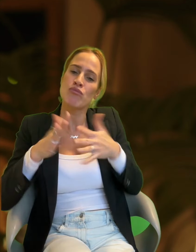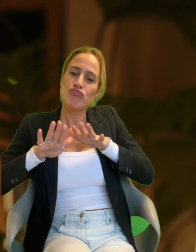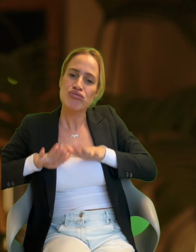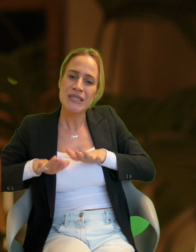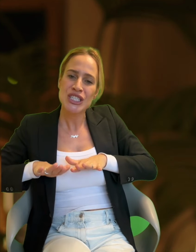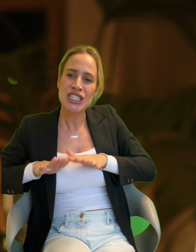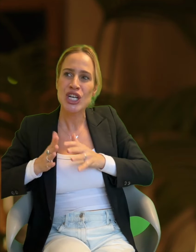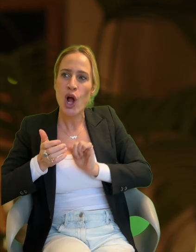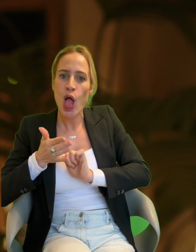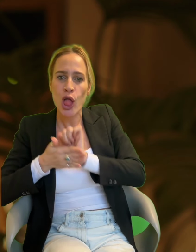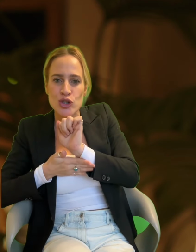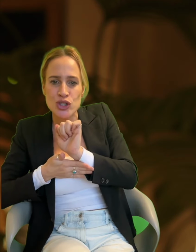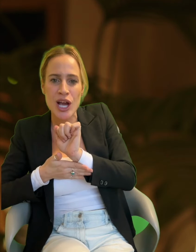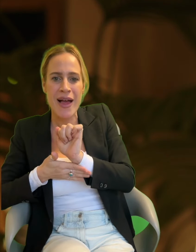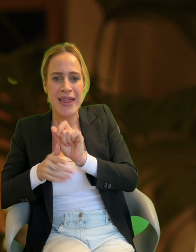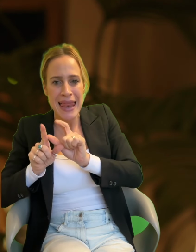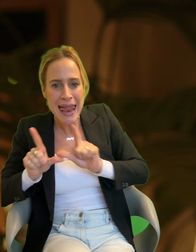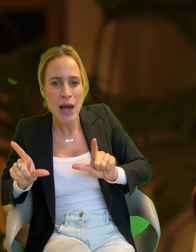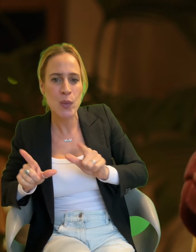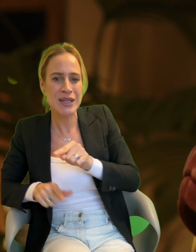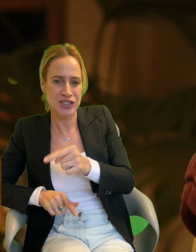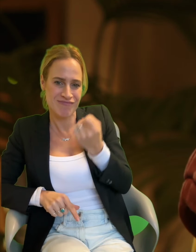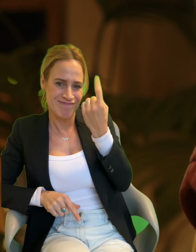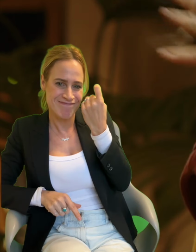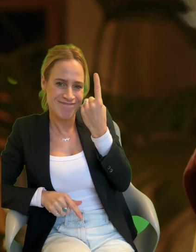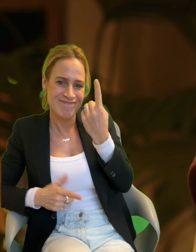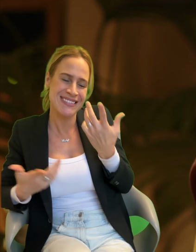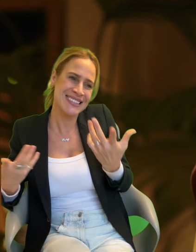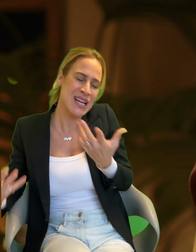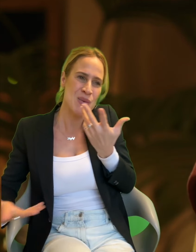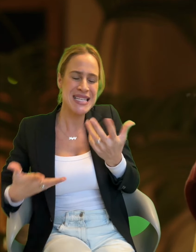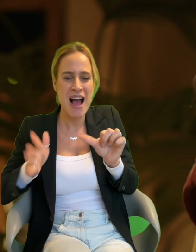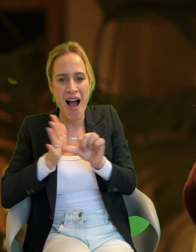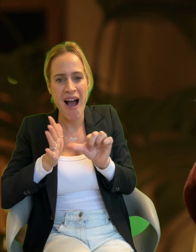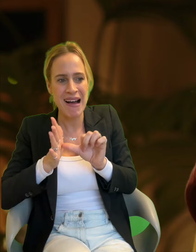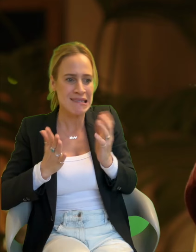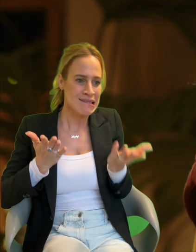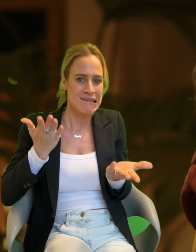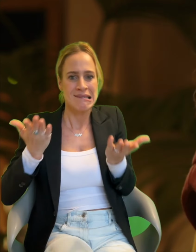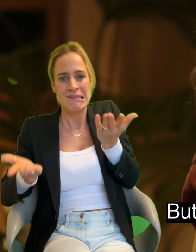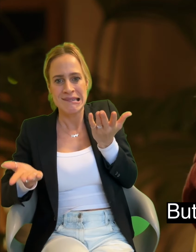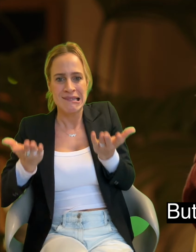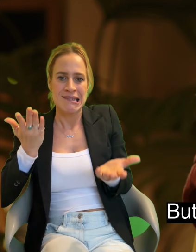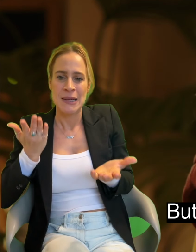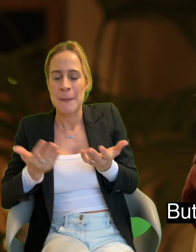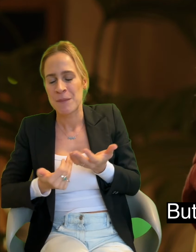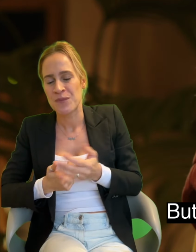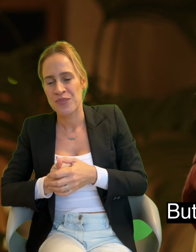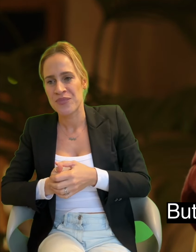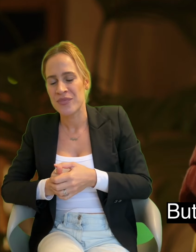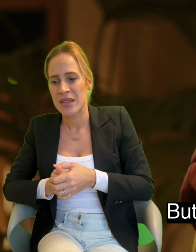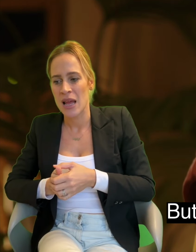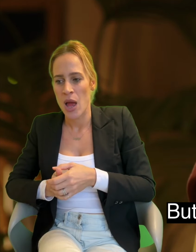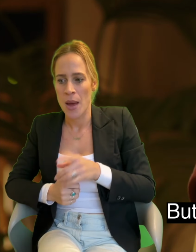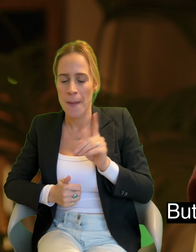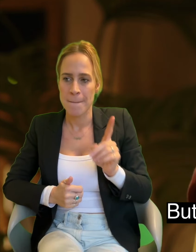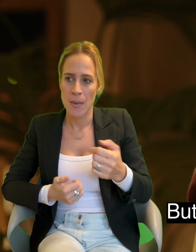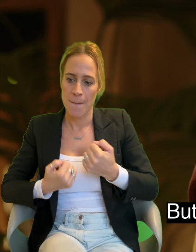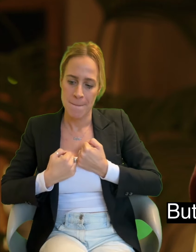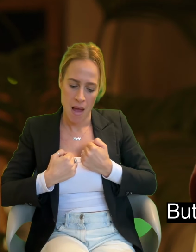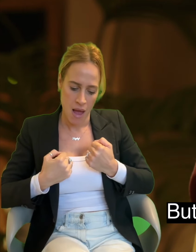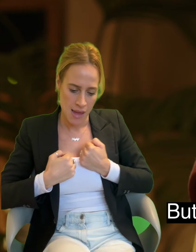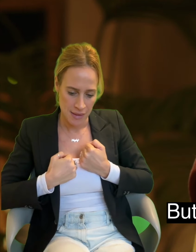their British language. I do get it. So it is really hard. I do get it. But yeah, I think, but with